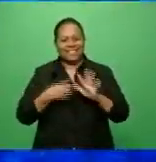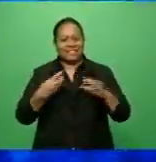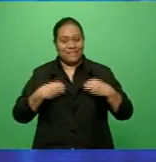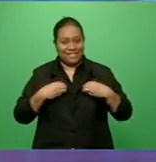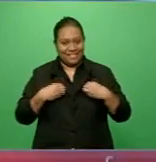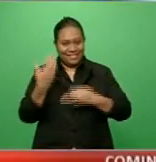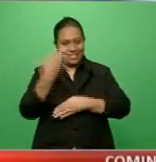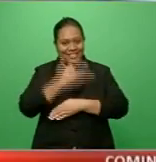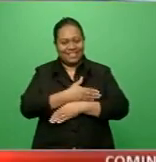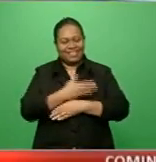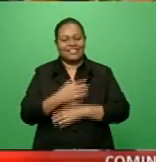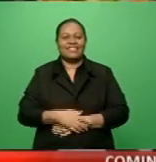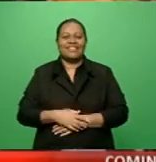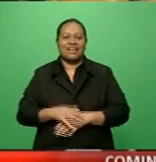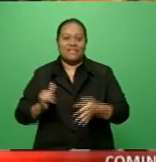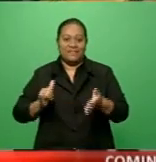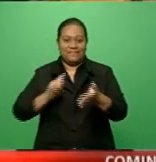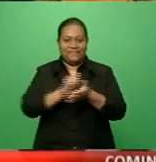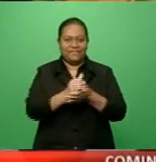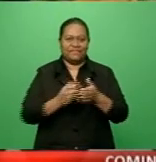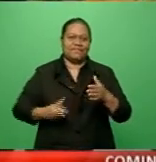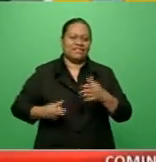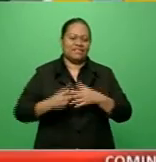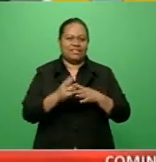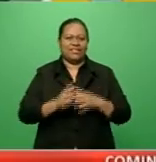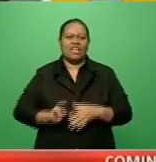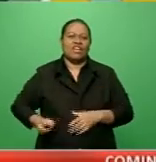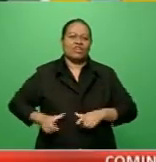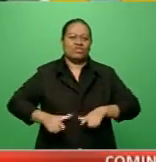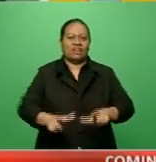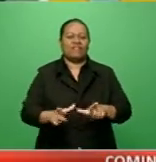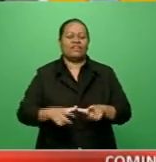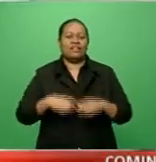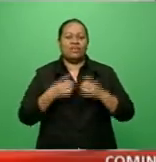tonight, Fiji Airways launches travel-ready video.